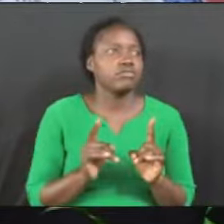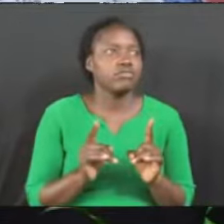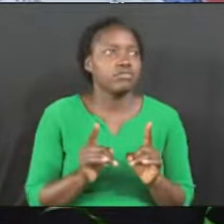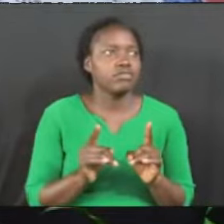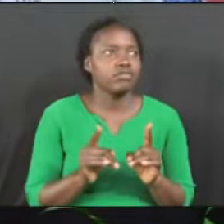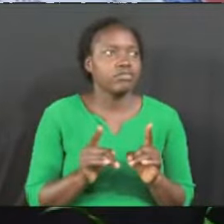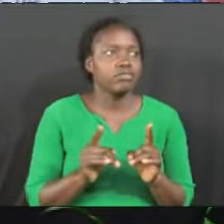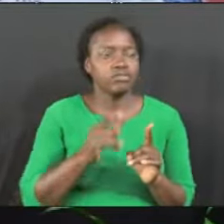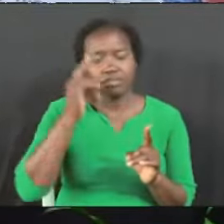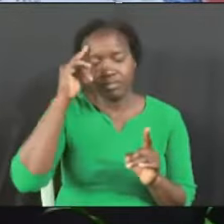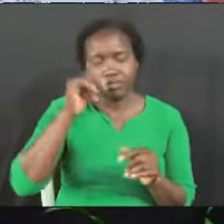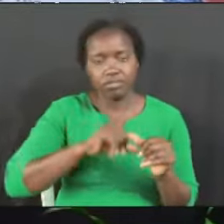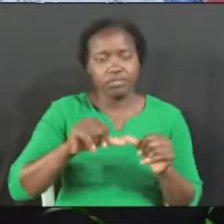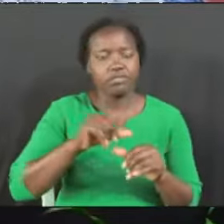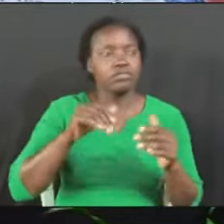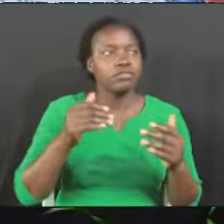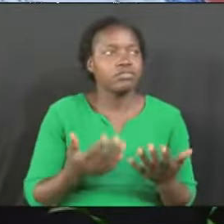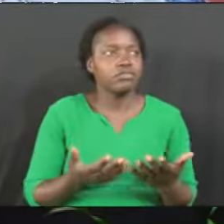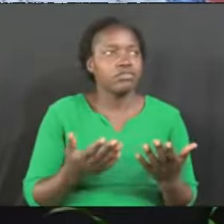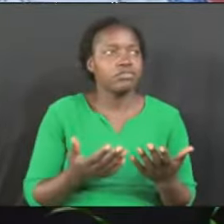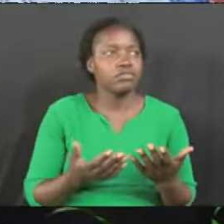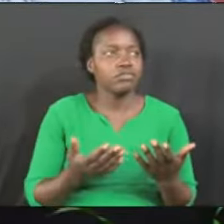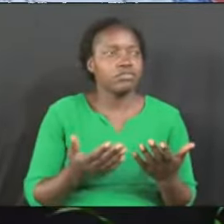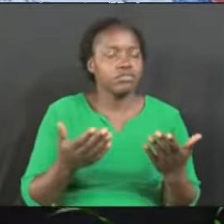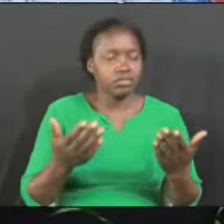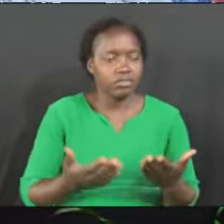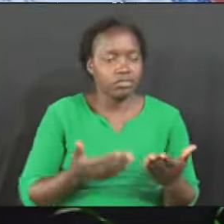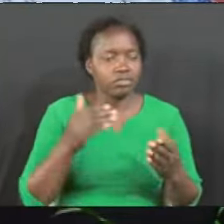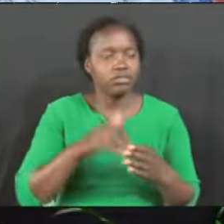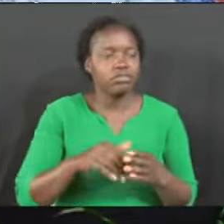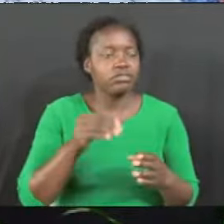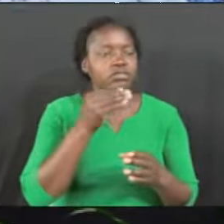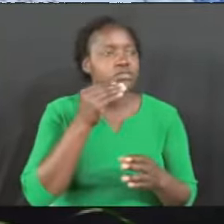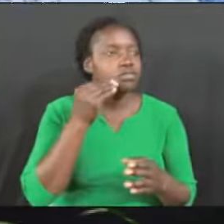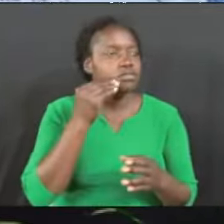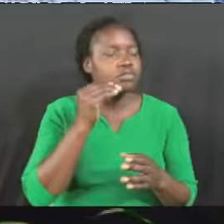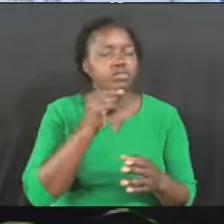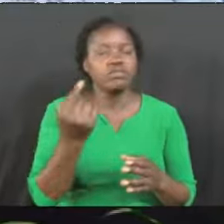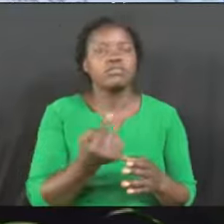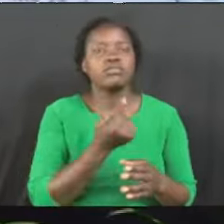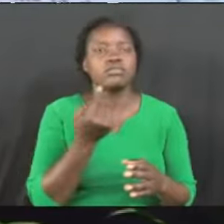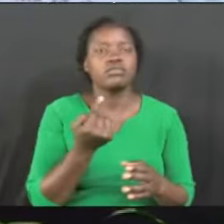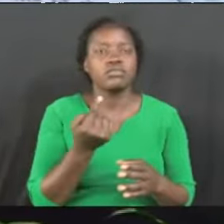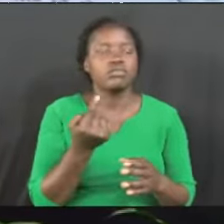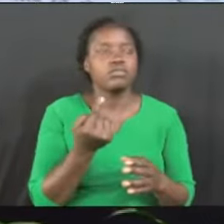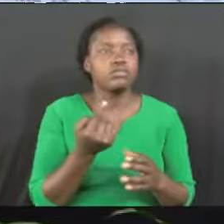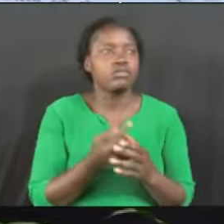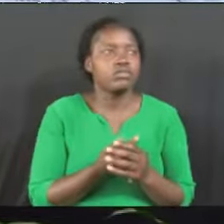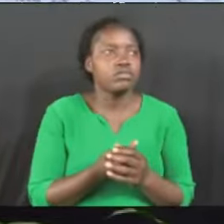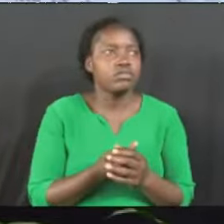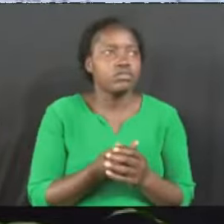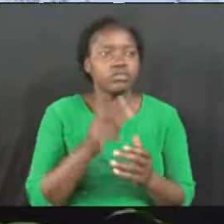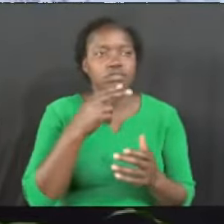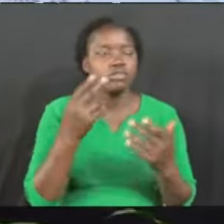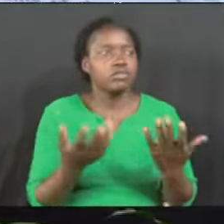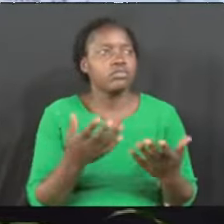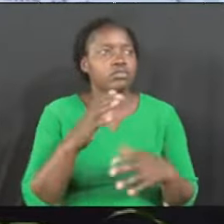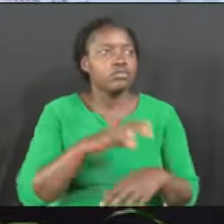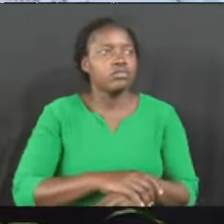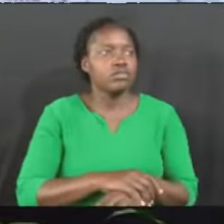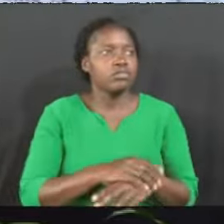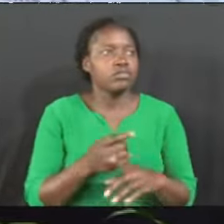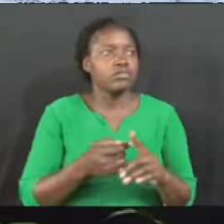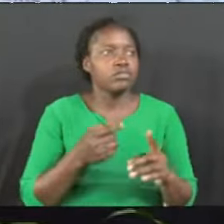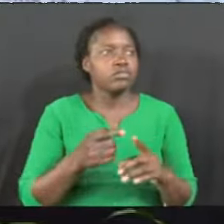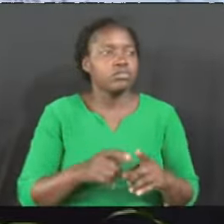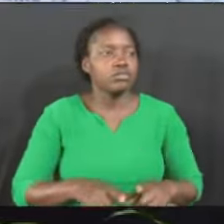think about my own upbringing in the home of a single mother who when I would get out of